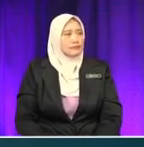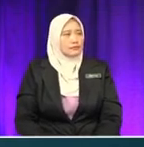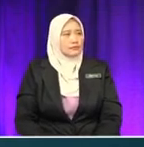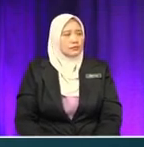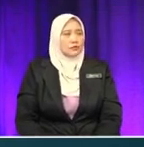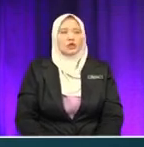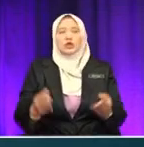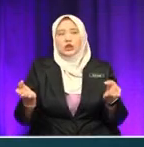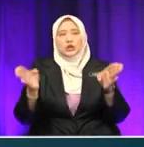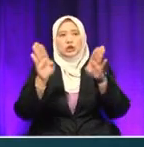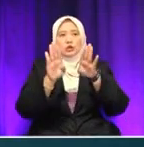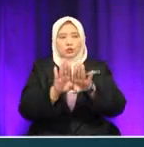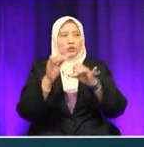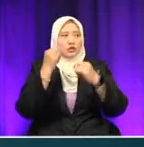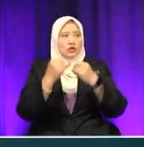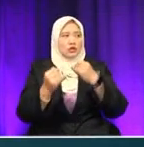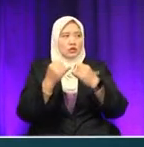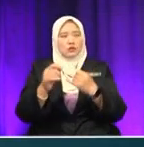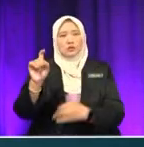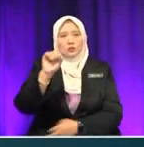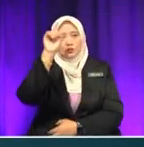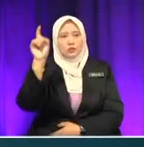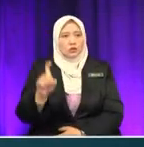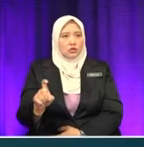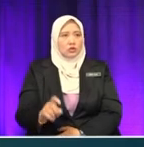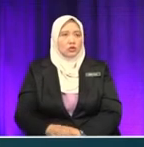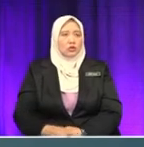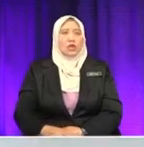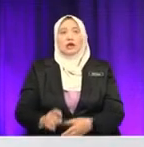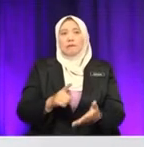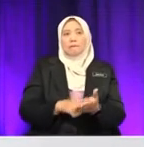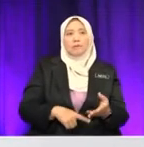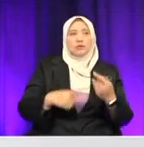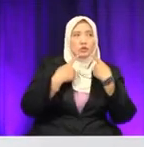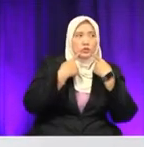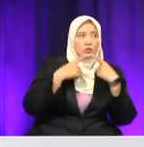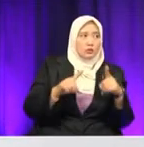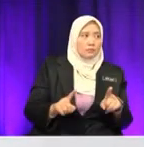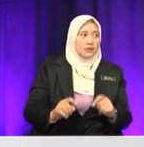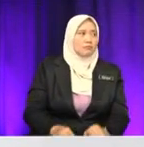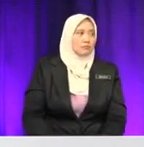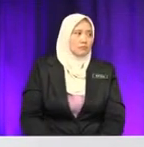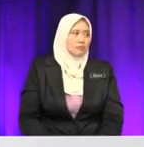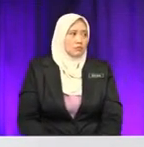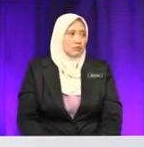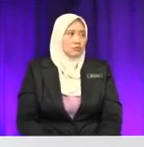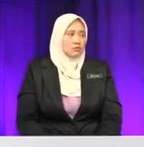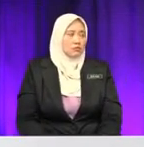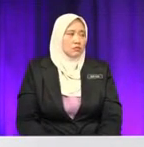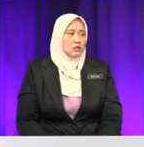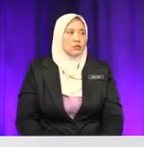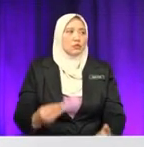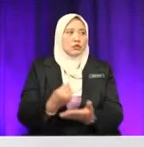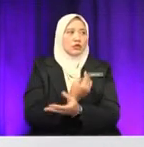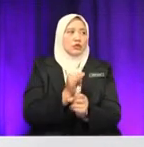Close-ended question, madam. All right. So, how would you address this question? Give it out to me. What's your answer, Aiman? The modern invention